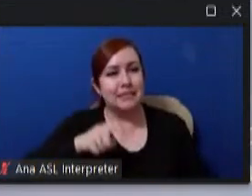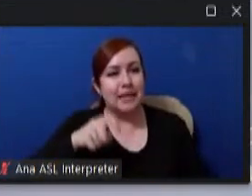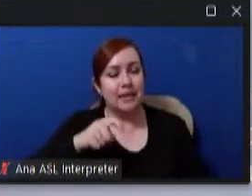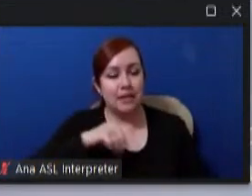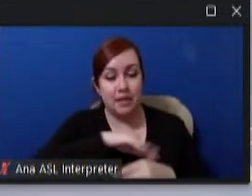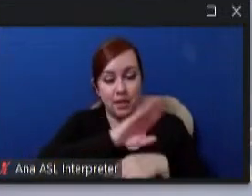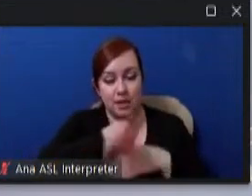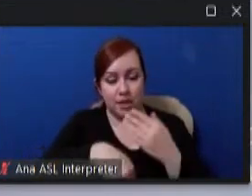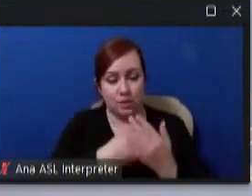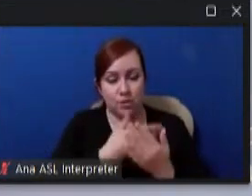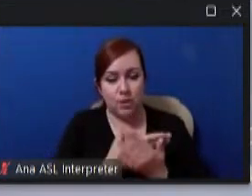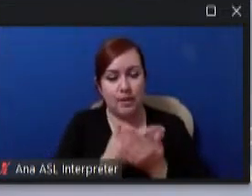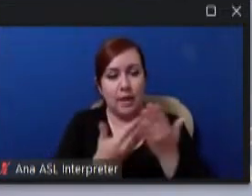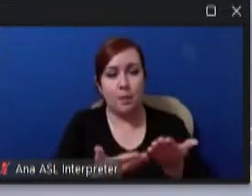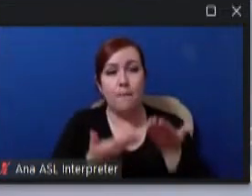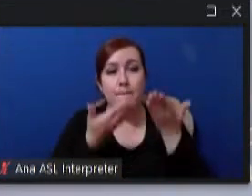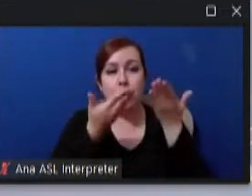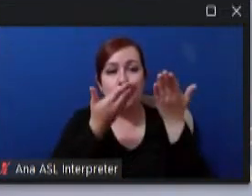that